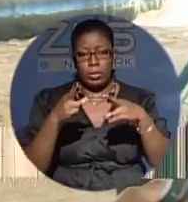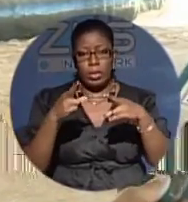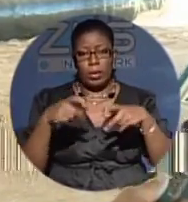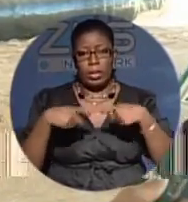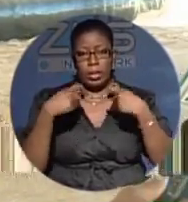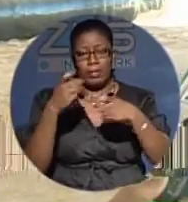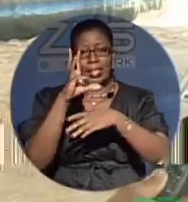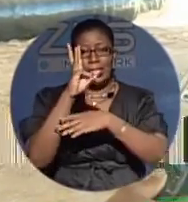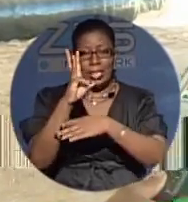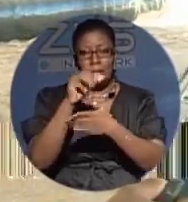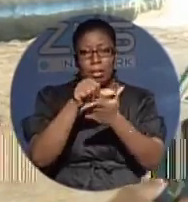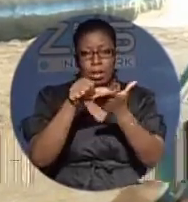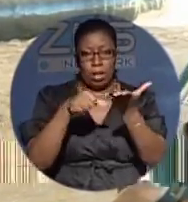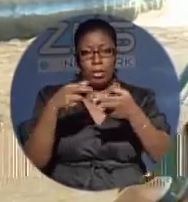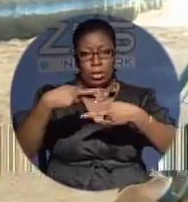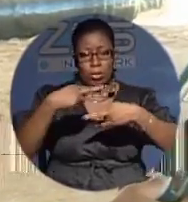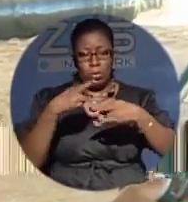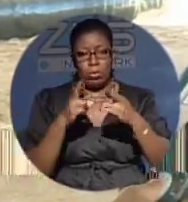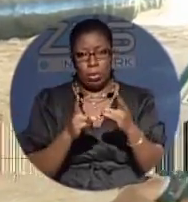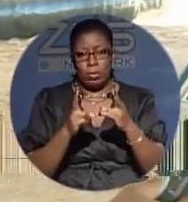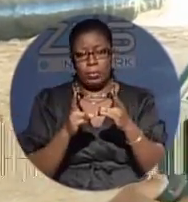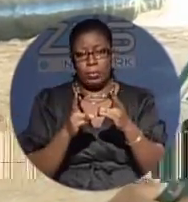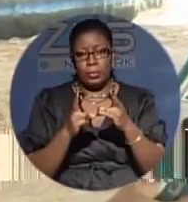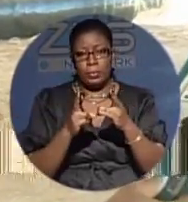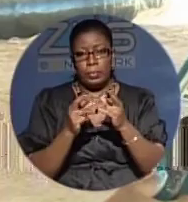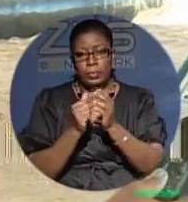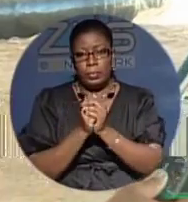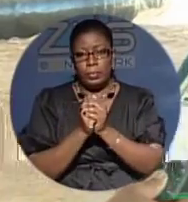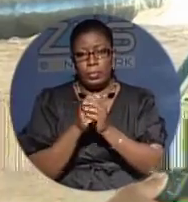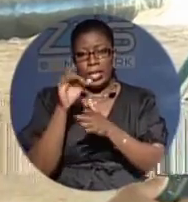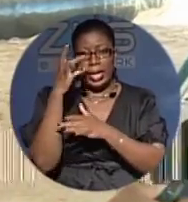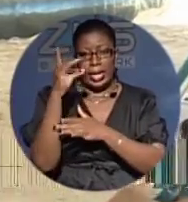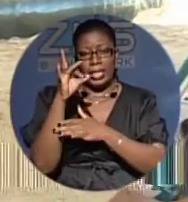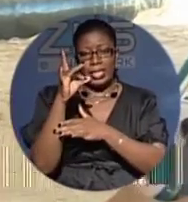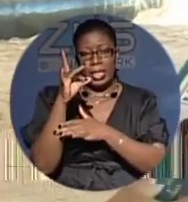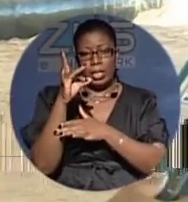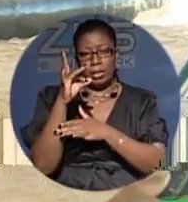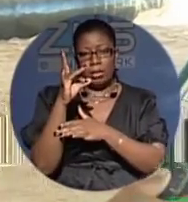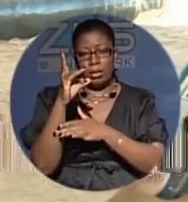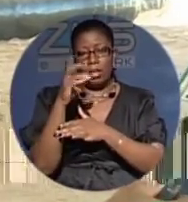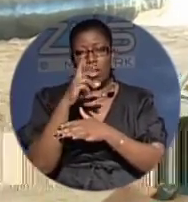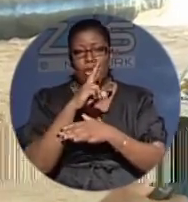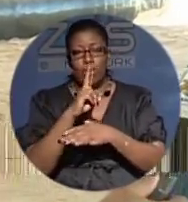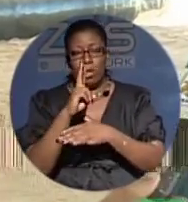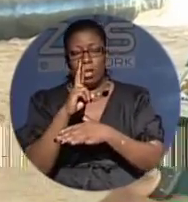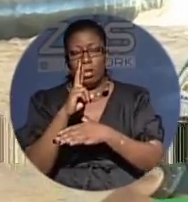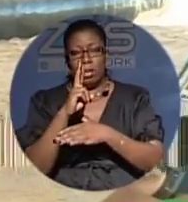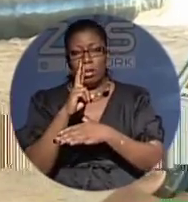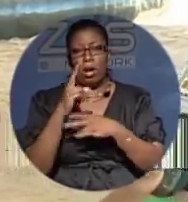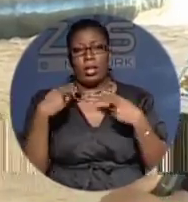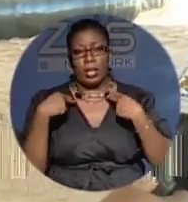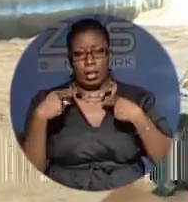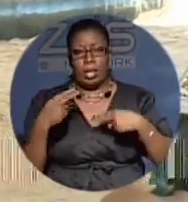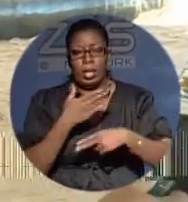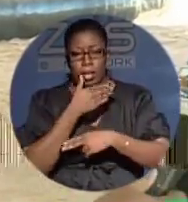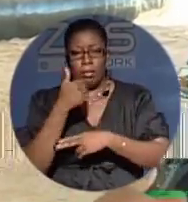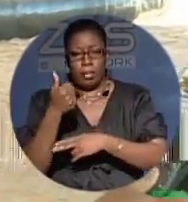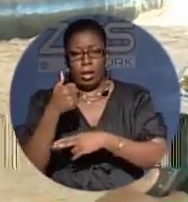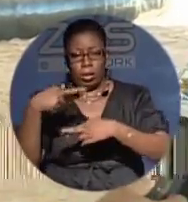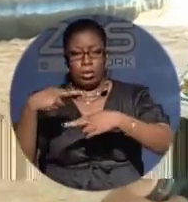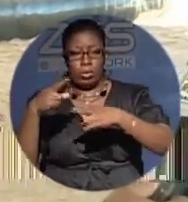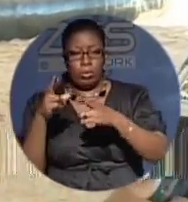6 theaters, state-of-the-art, and an endoscopy suite, 18 recovery bays, and comfortable